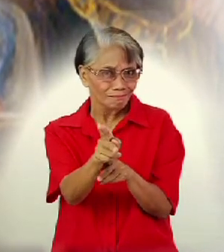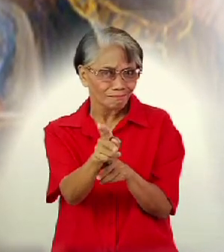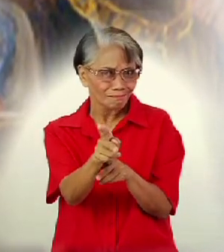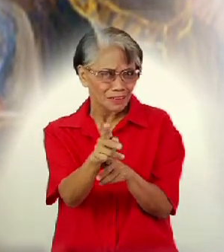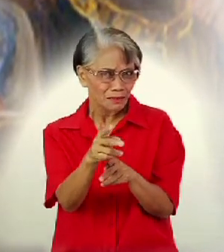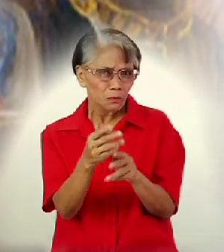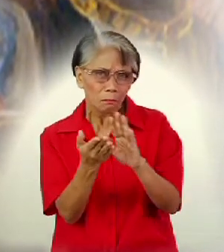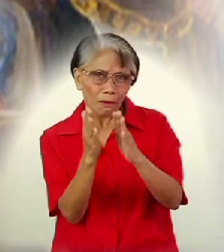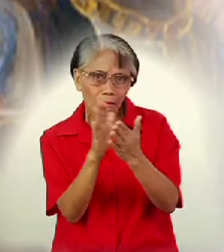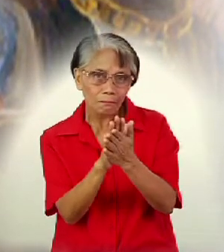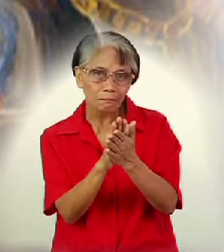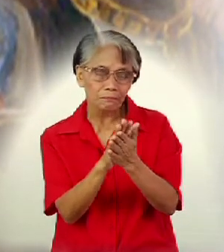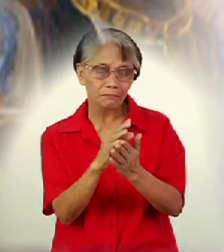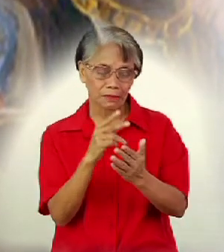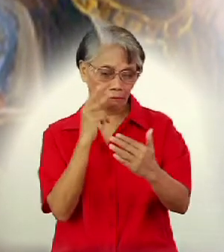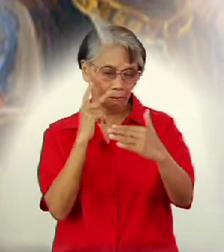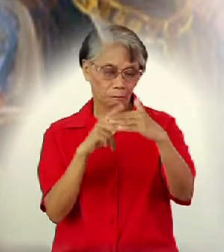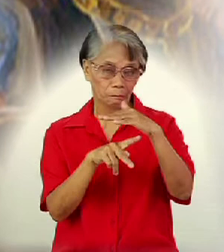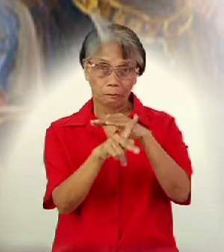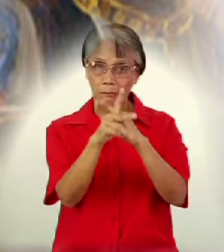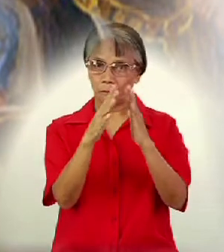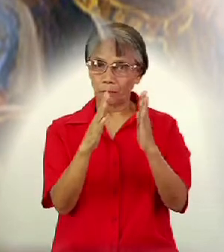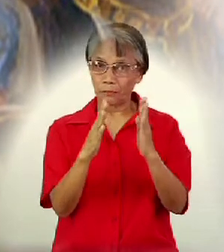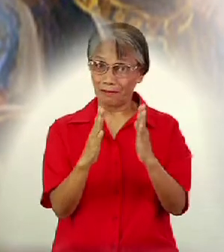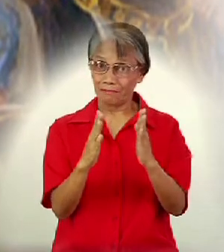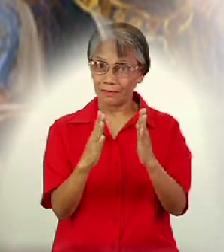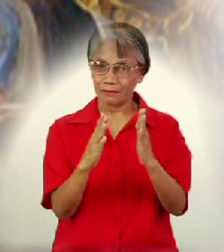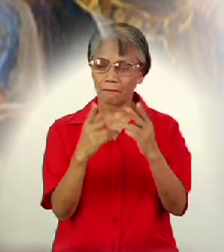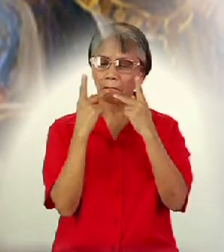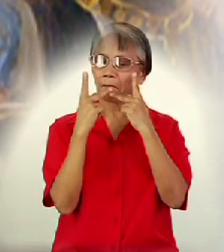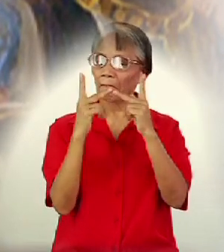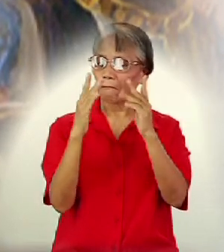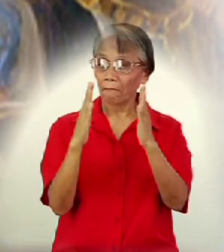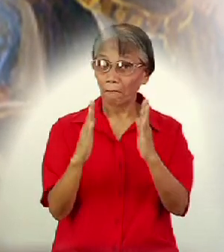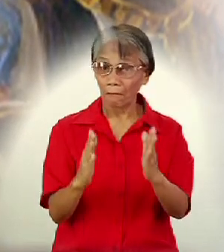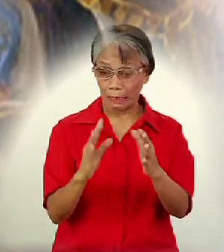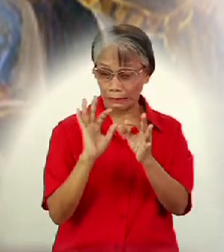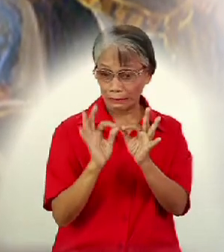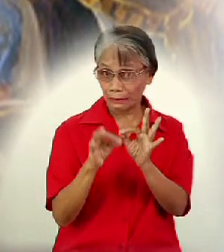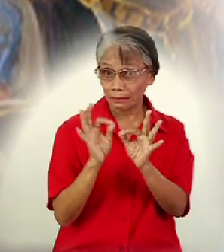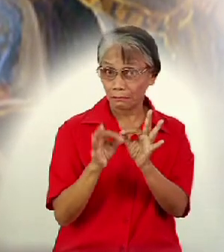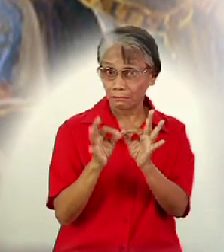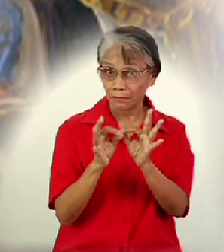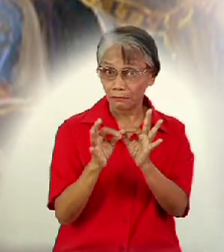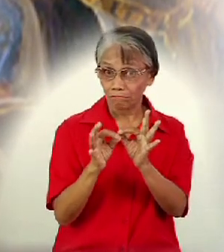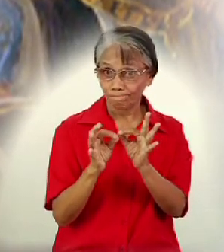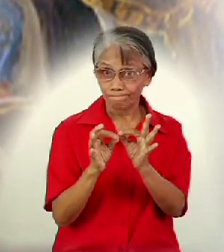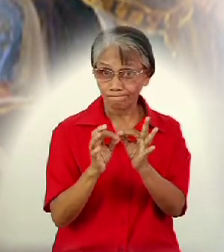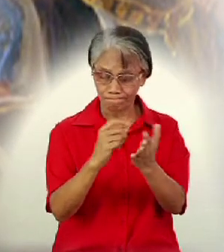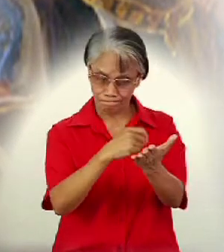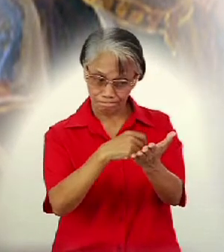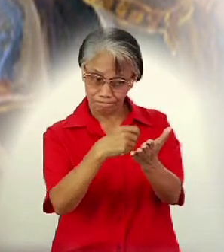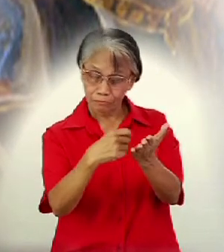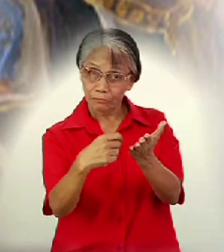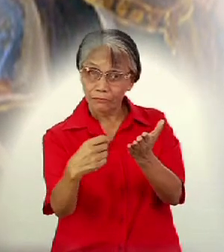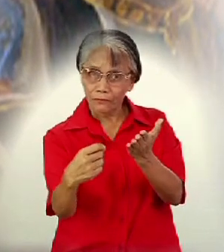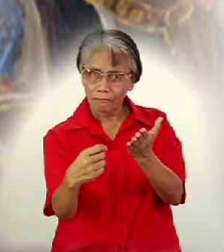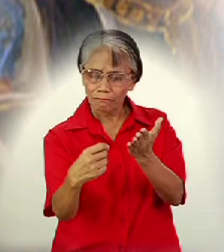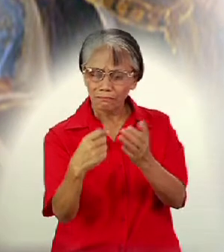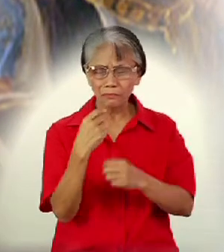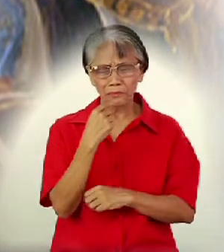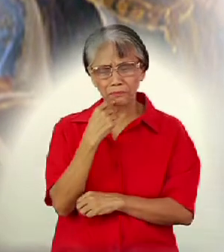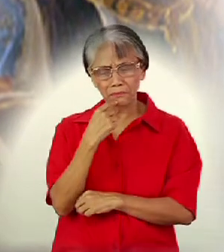trained to be a prophet, to be a proclaimer and interpreter of scriptures. He